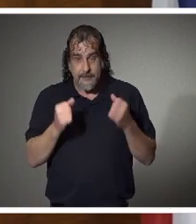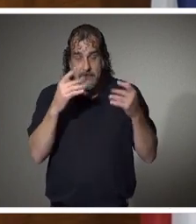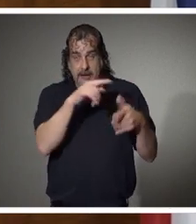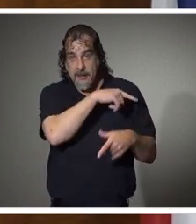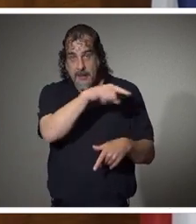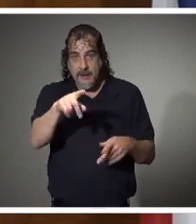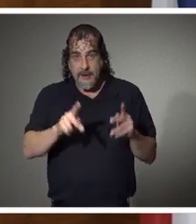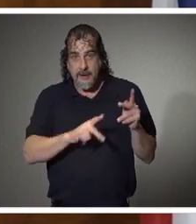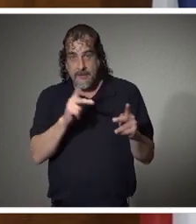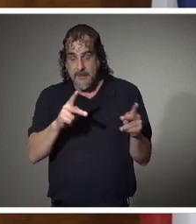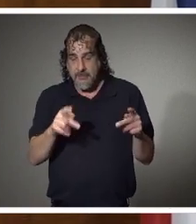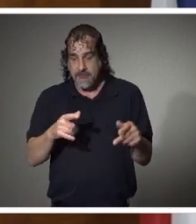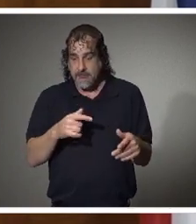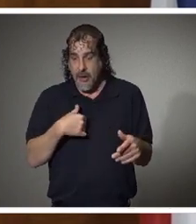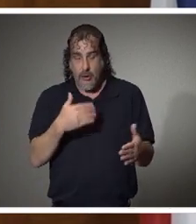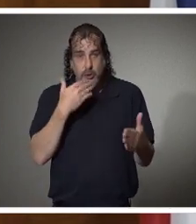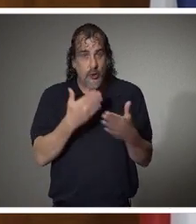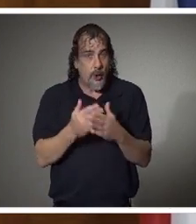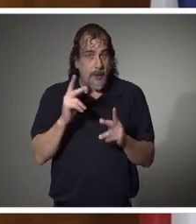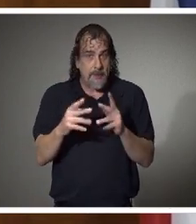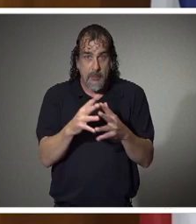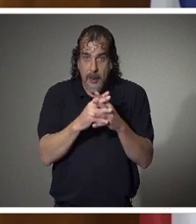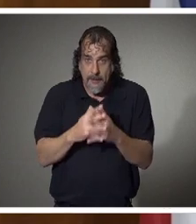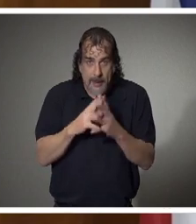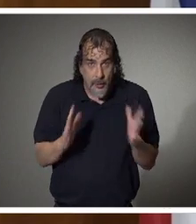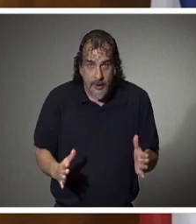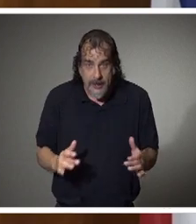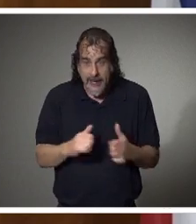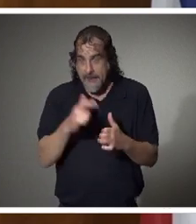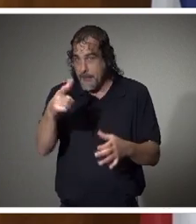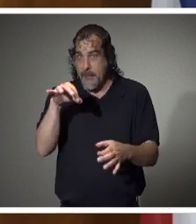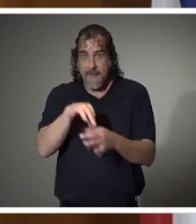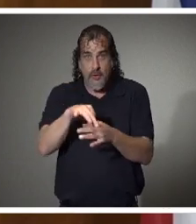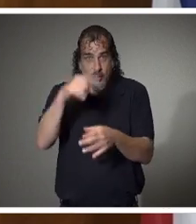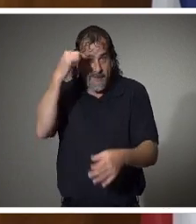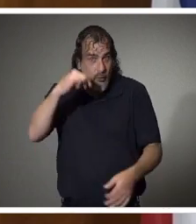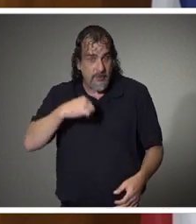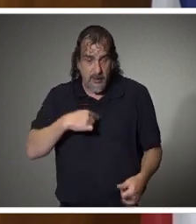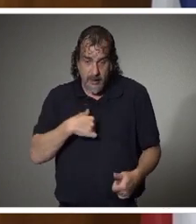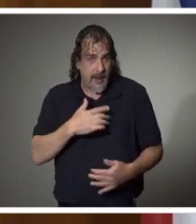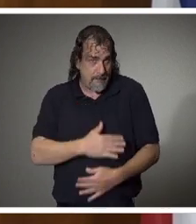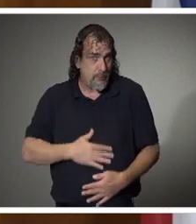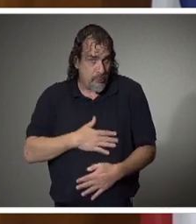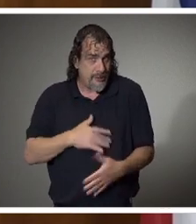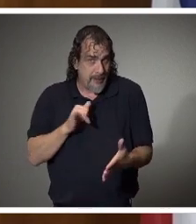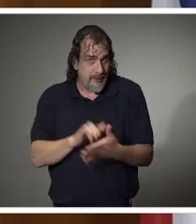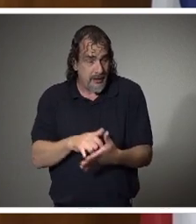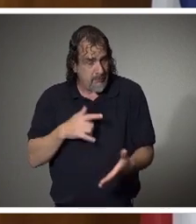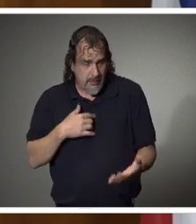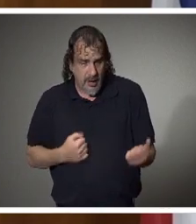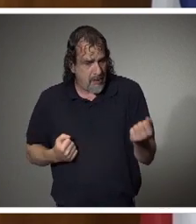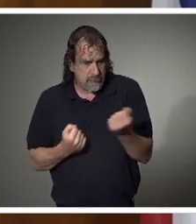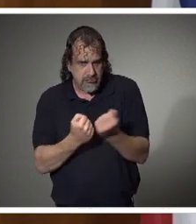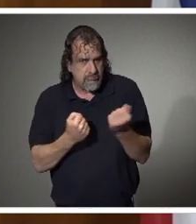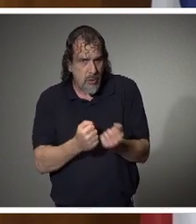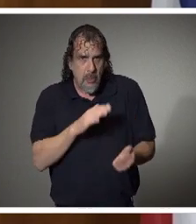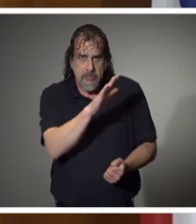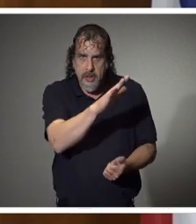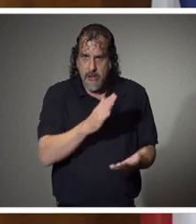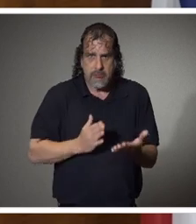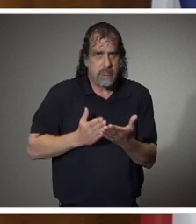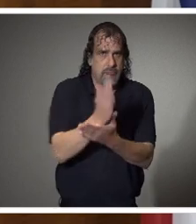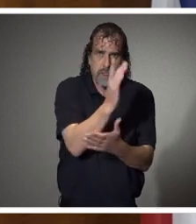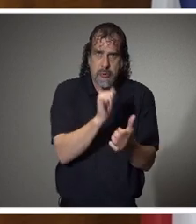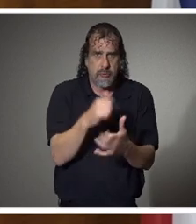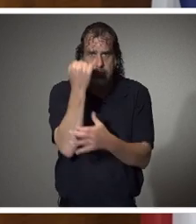are great Americans, some of whom probably voted for me last year, and I appreciate that. But I support their ability to